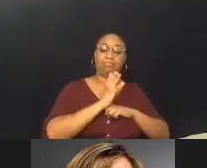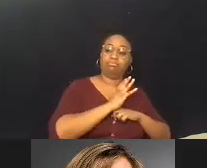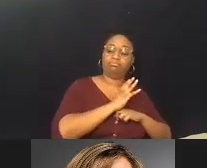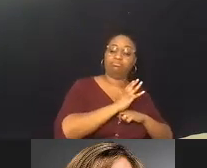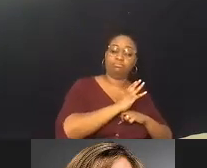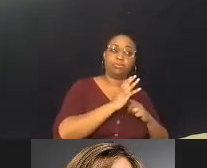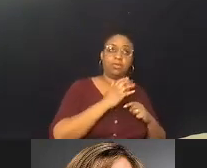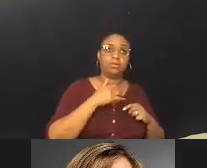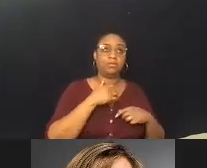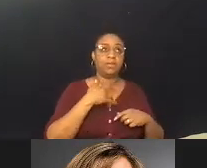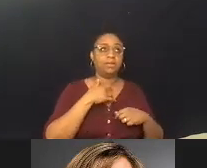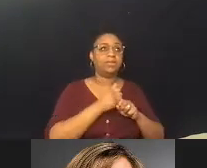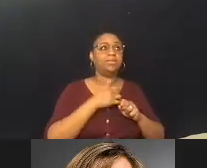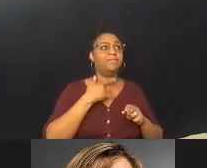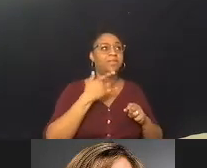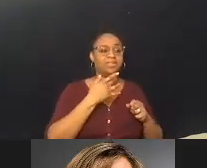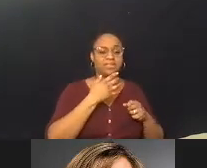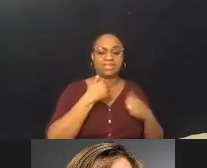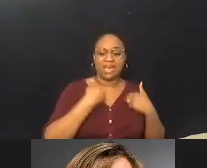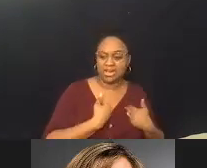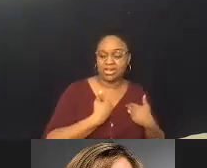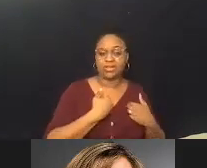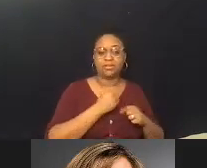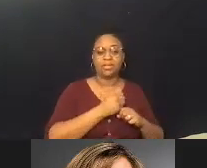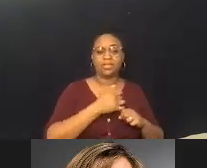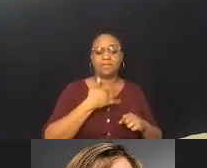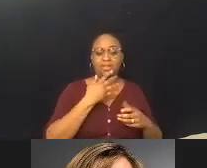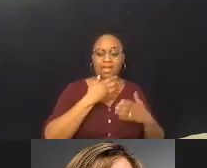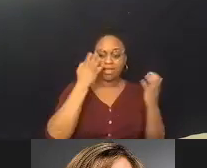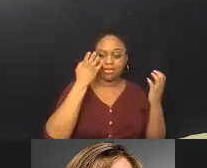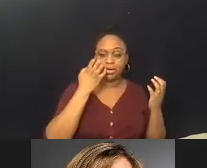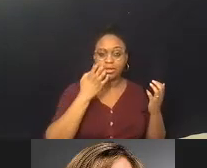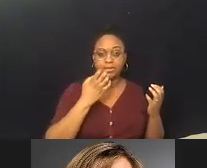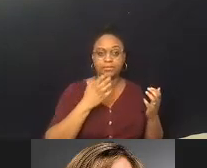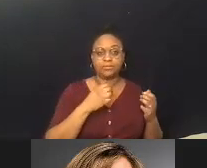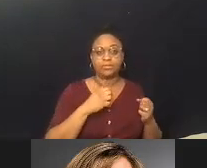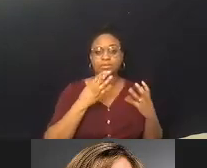me angry. I find myself exhausted by